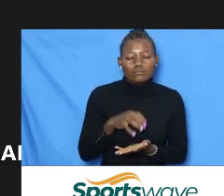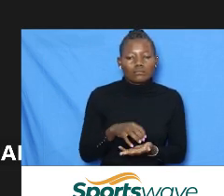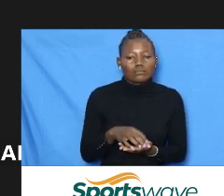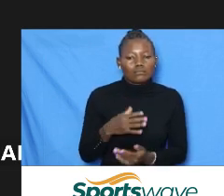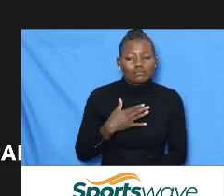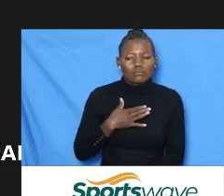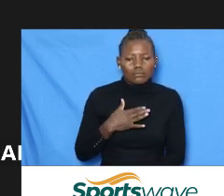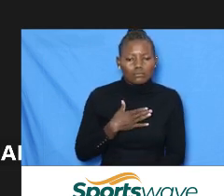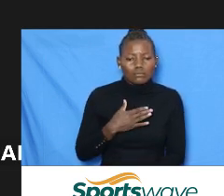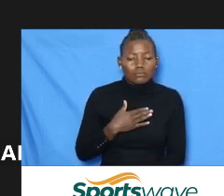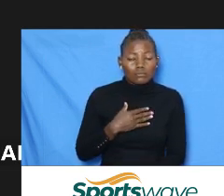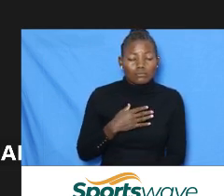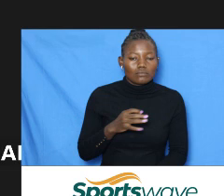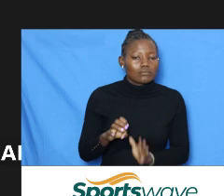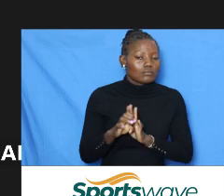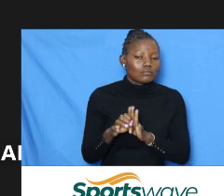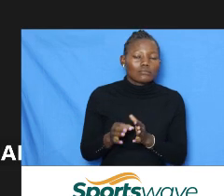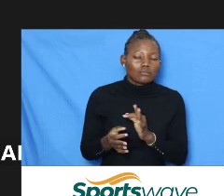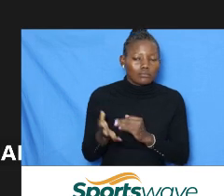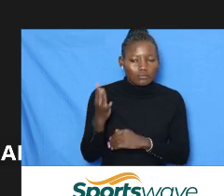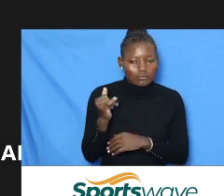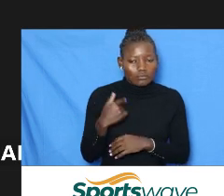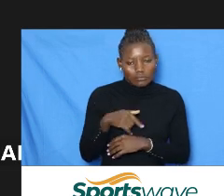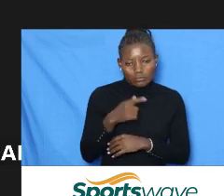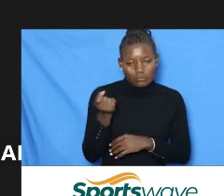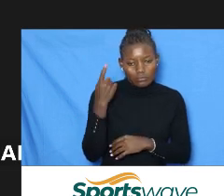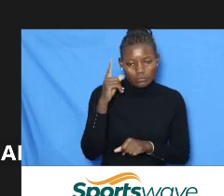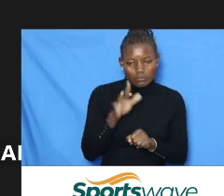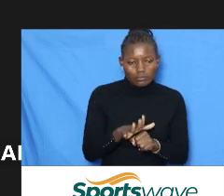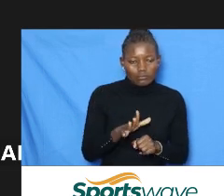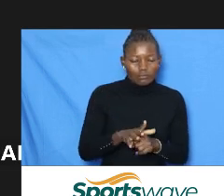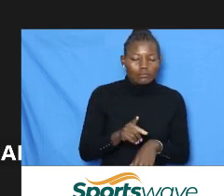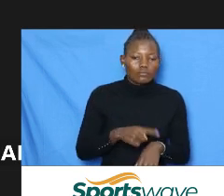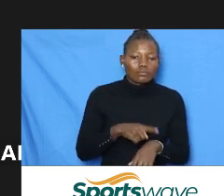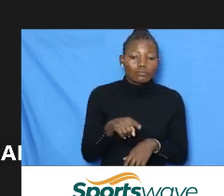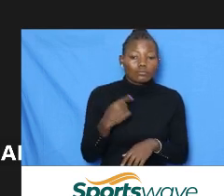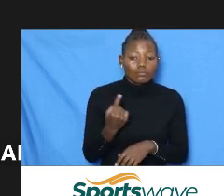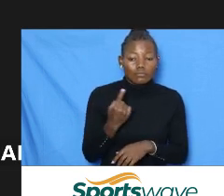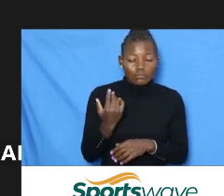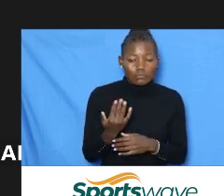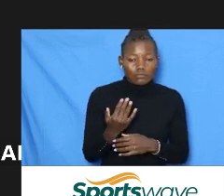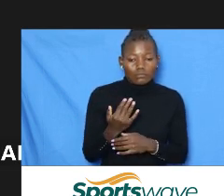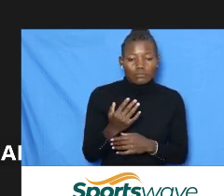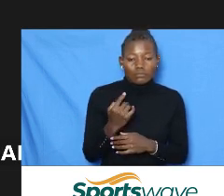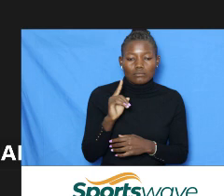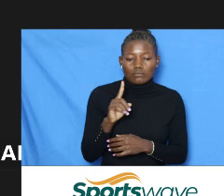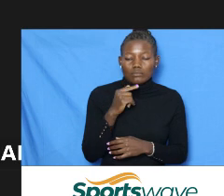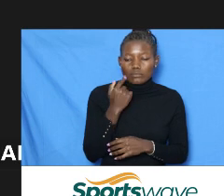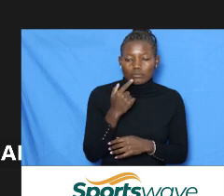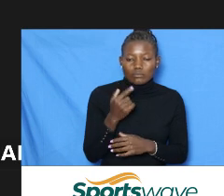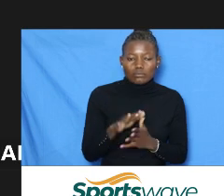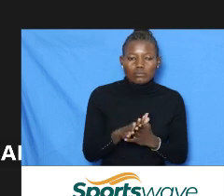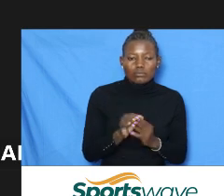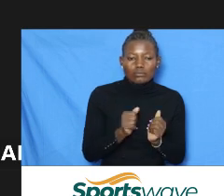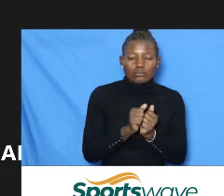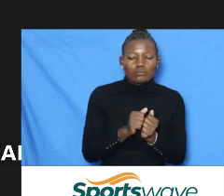such emergencies, so that at least, because we understand that a lot of the times you're the only ones left with the athletes on the training